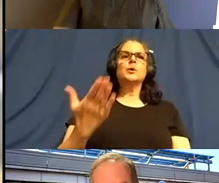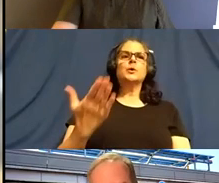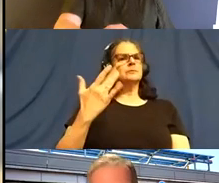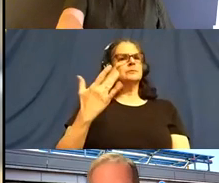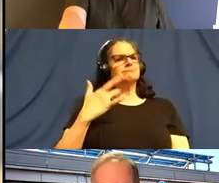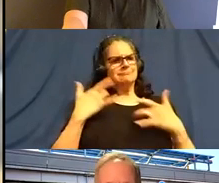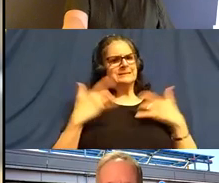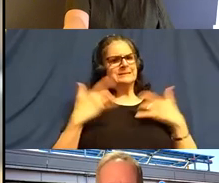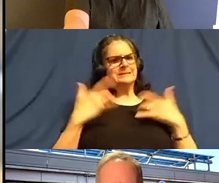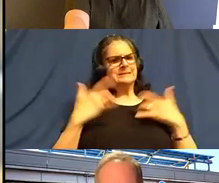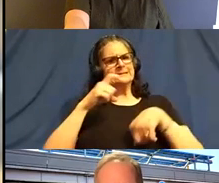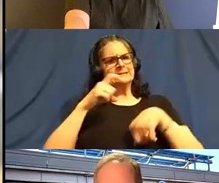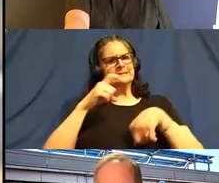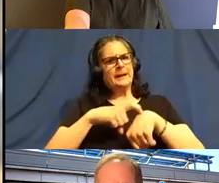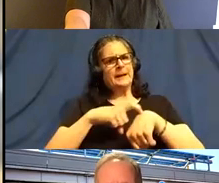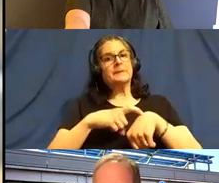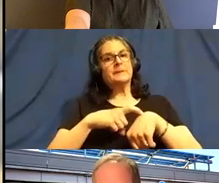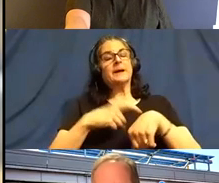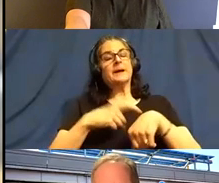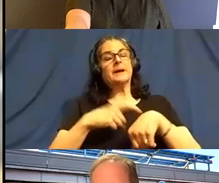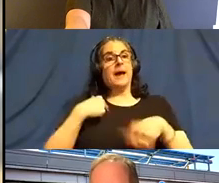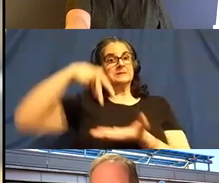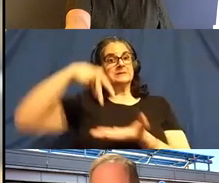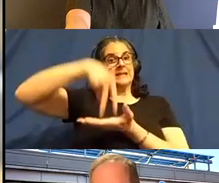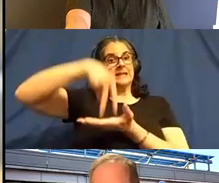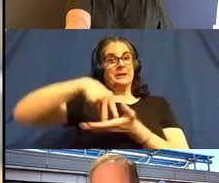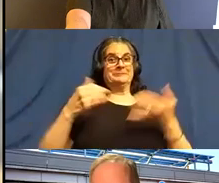standing virtually right in front of the Wilson